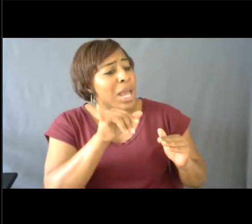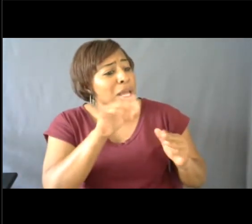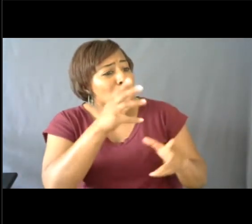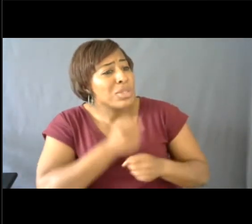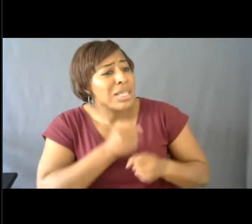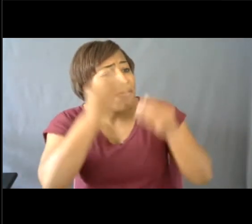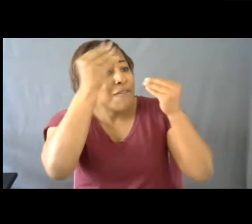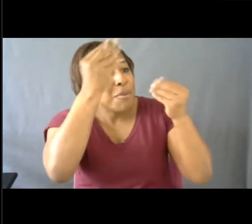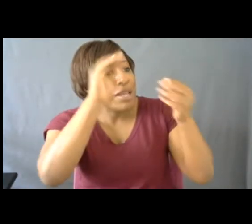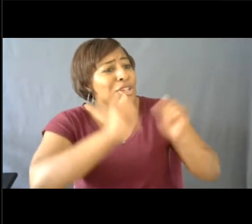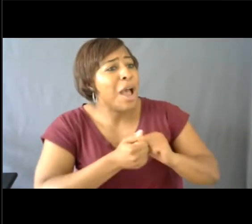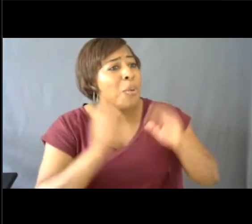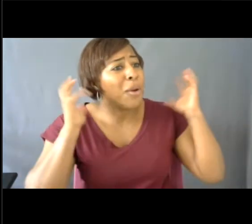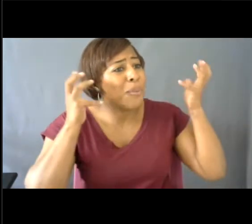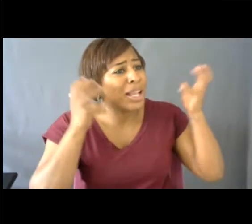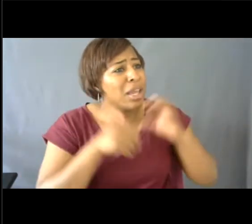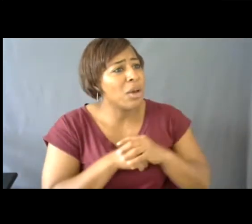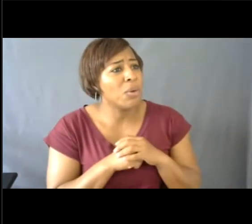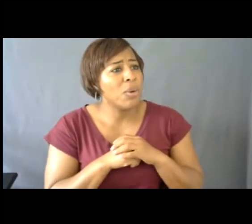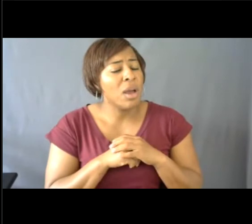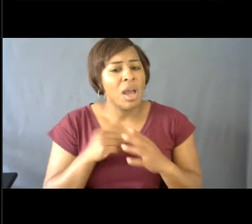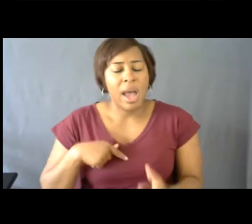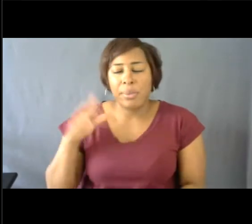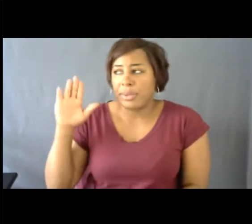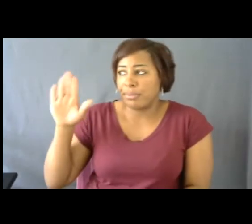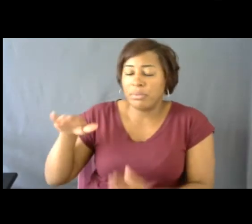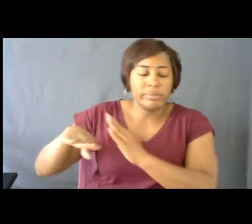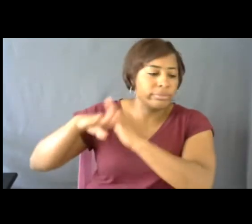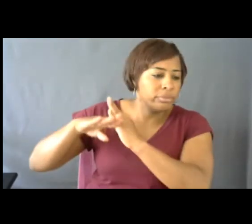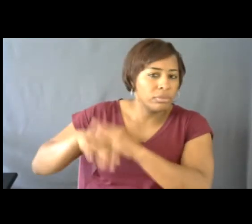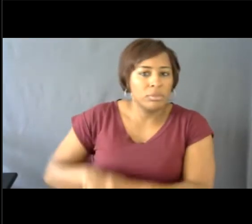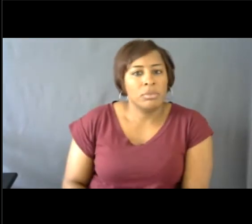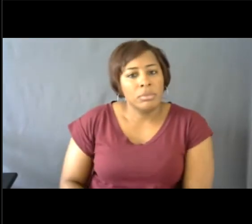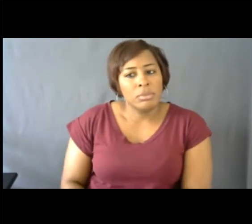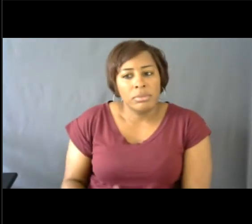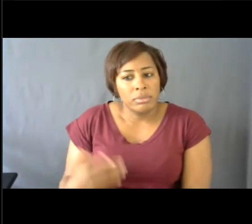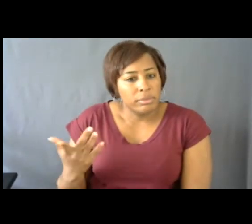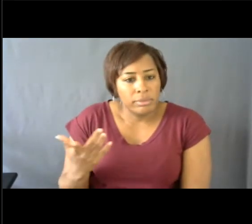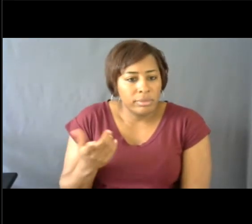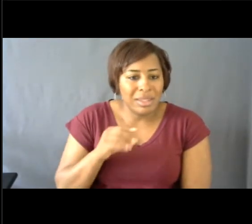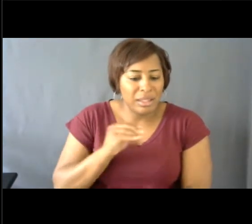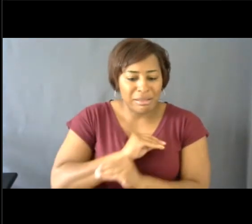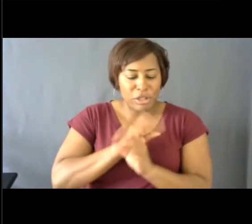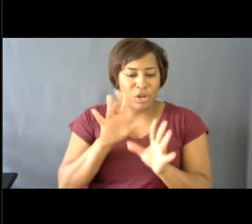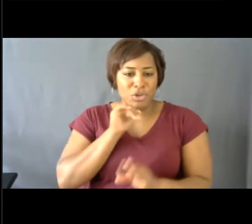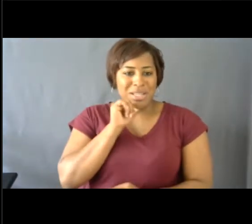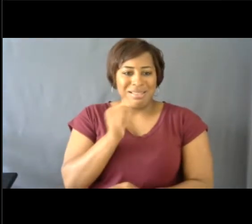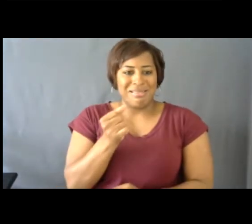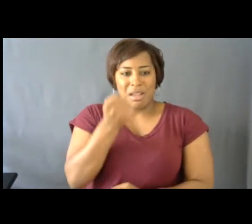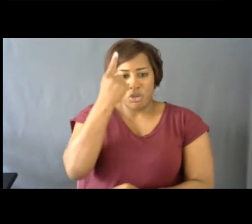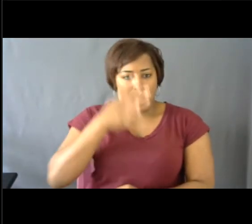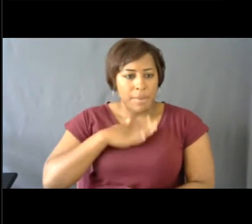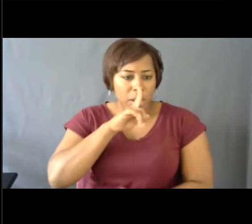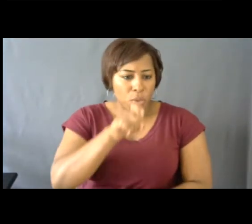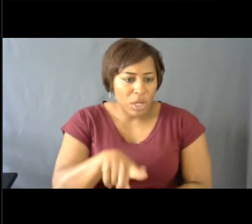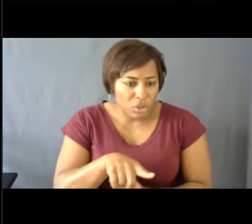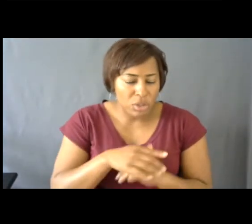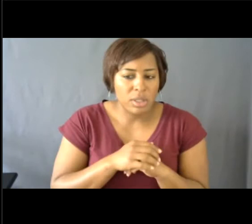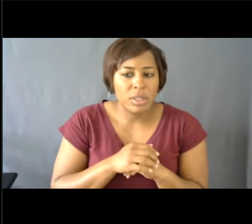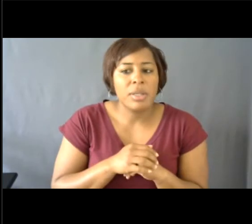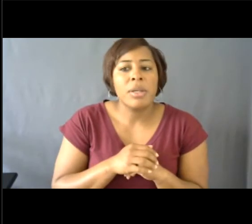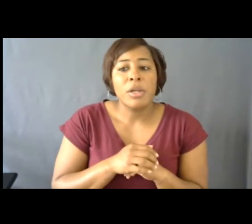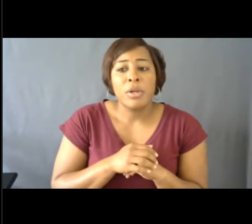at this like, well, I'm not going to listen to the rest of this because clearly you didn't hear what I was asking for. And so it might